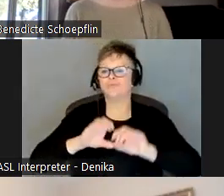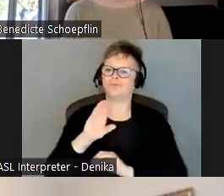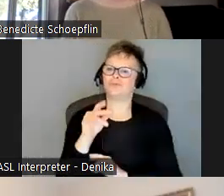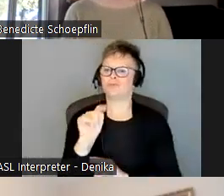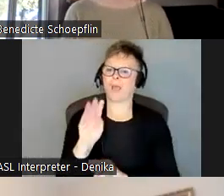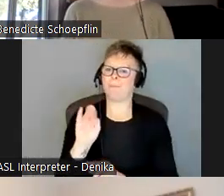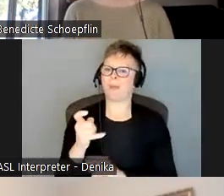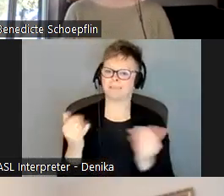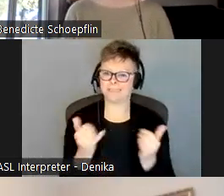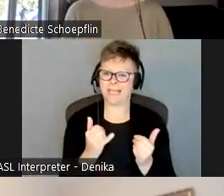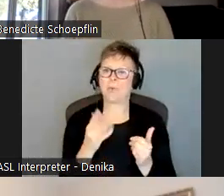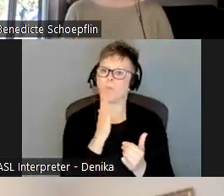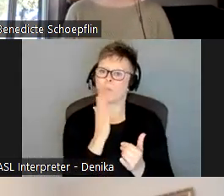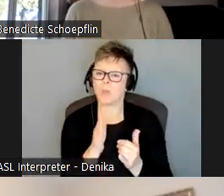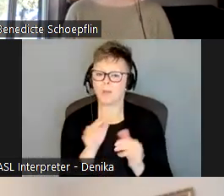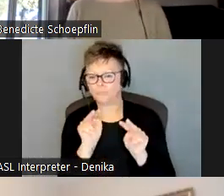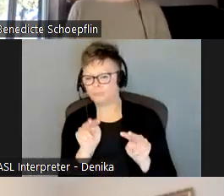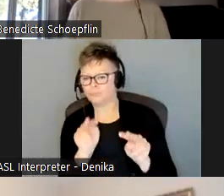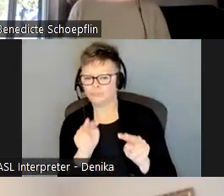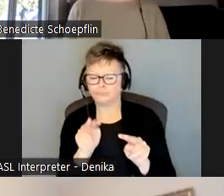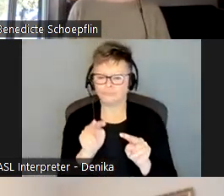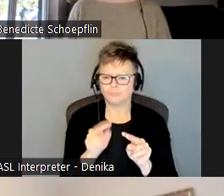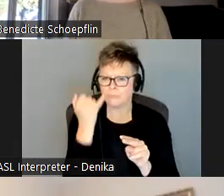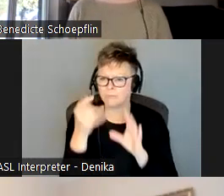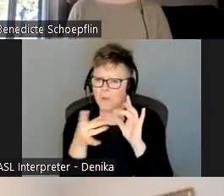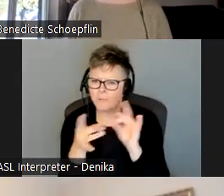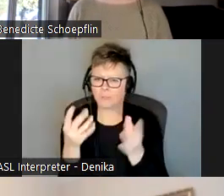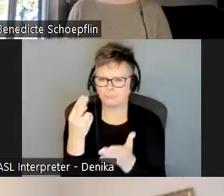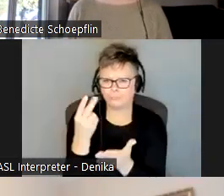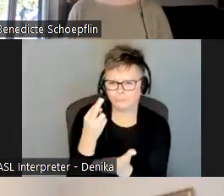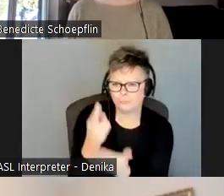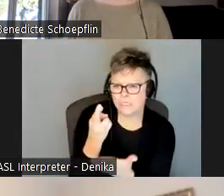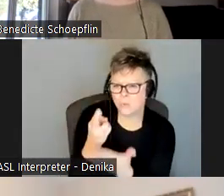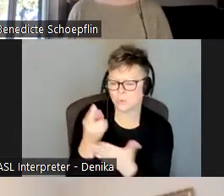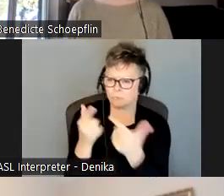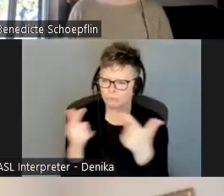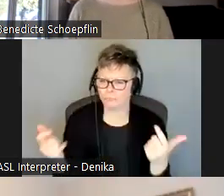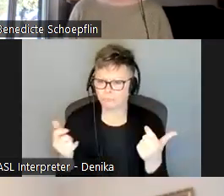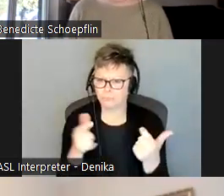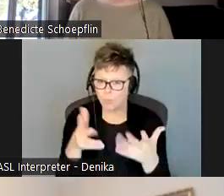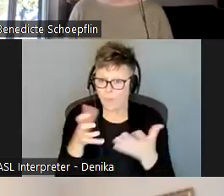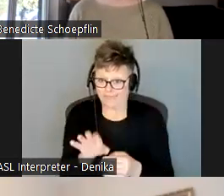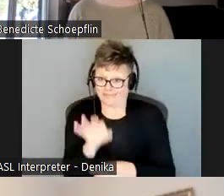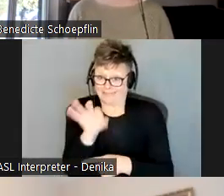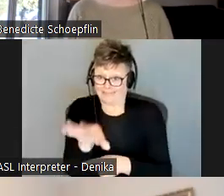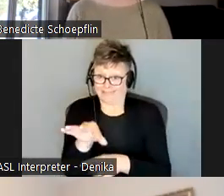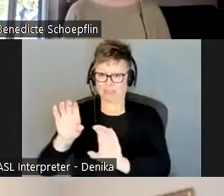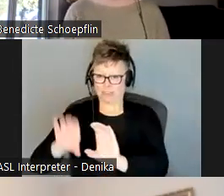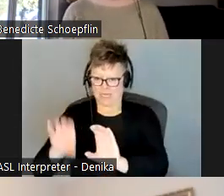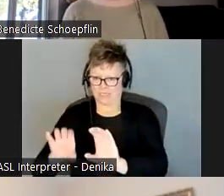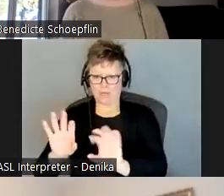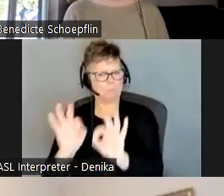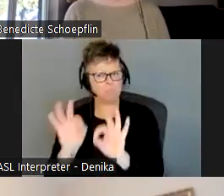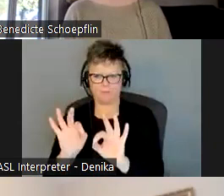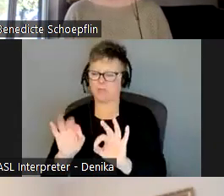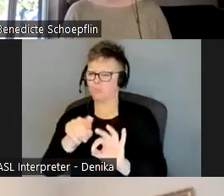is speaking. So if you have comments, resources you want to share, anything like that, please use the chat option and I'll make sure